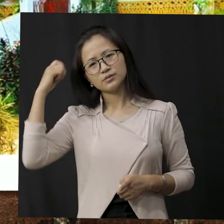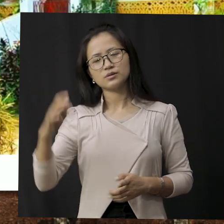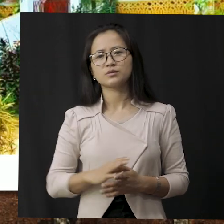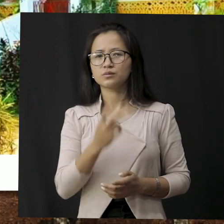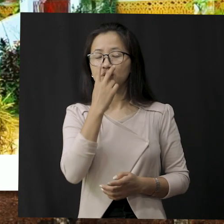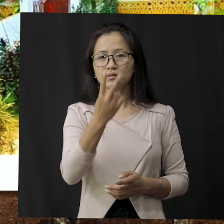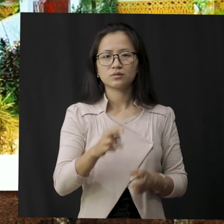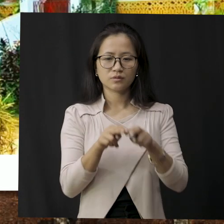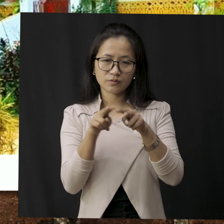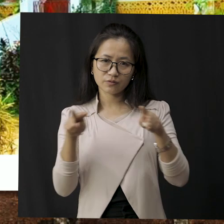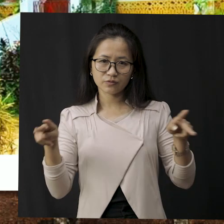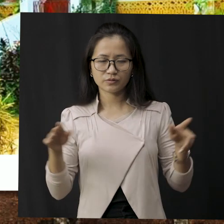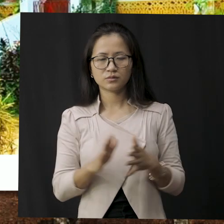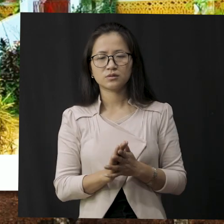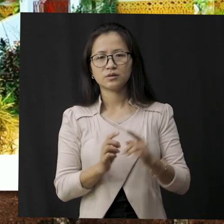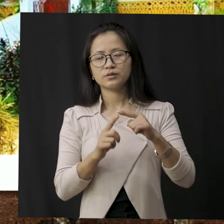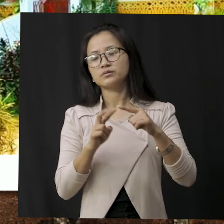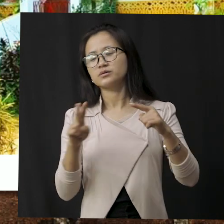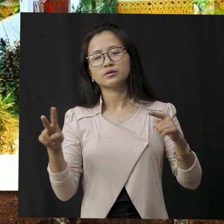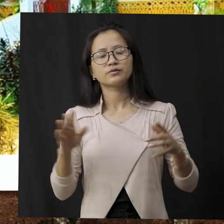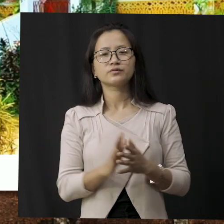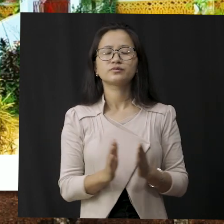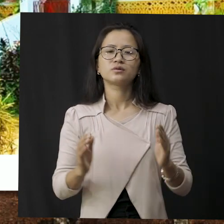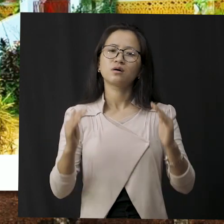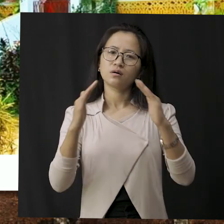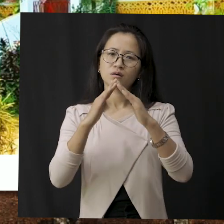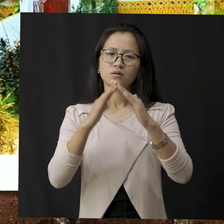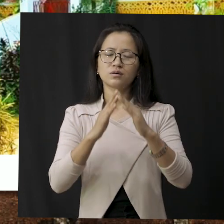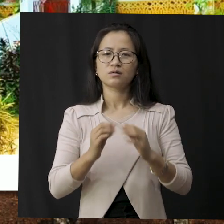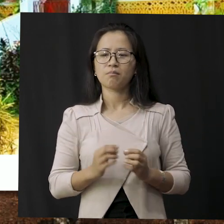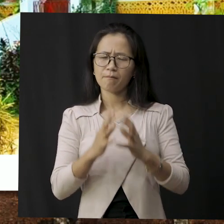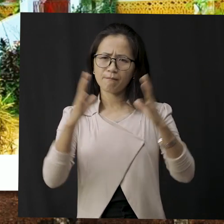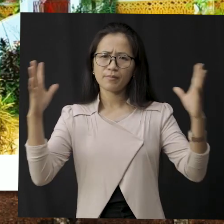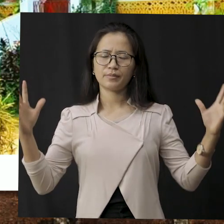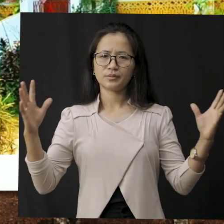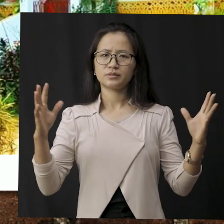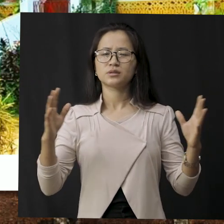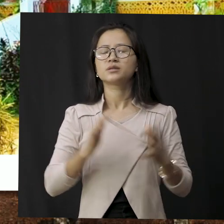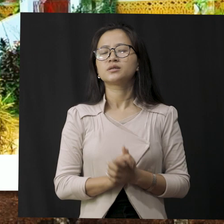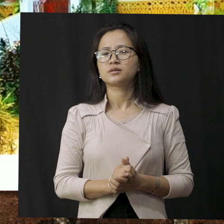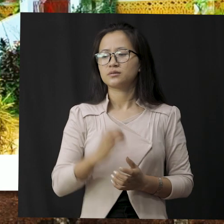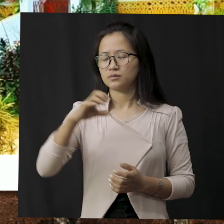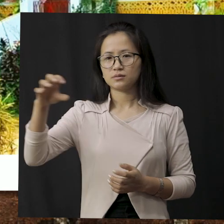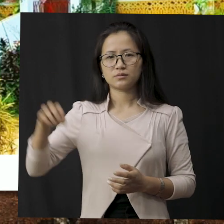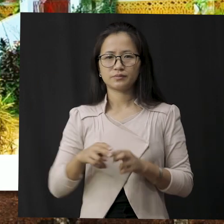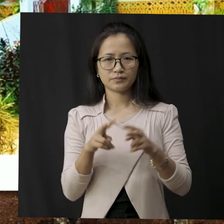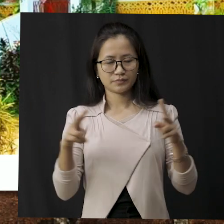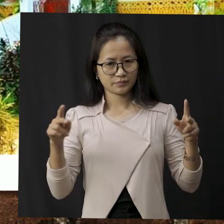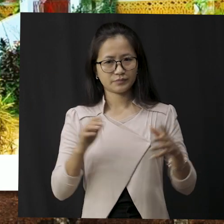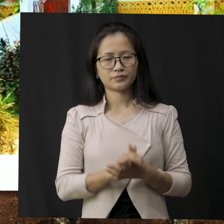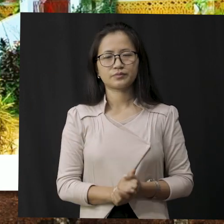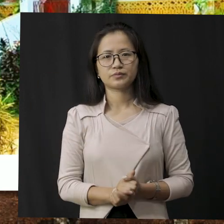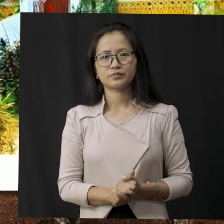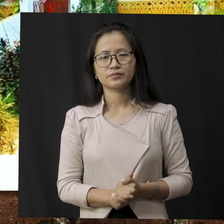we also see different types of house. Not only in Dimapur, but in many cities, in towns, we see different type of house. So